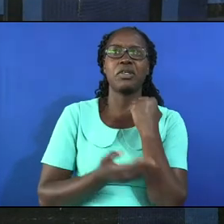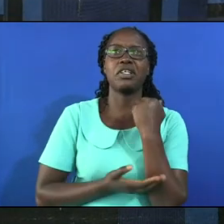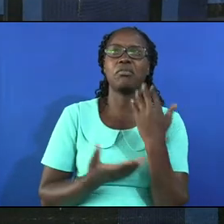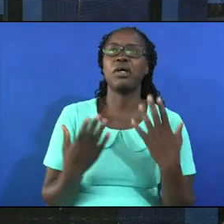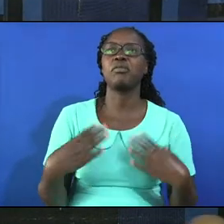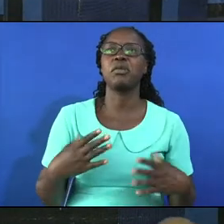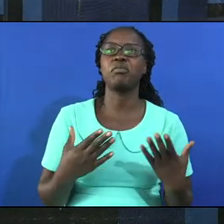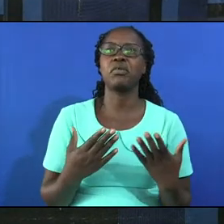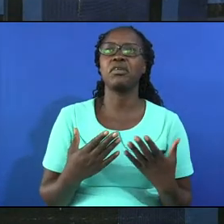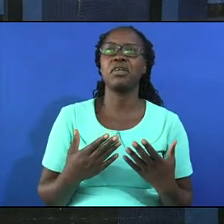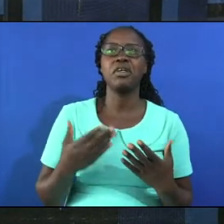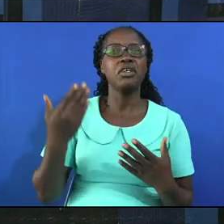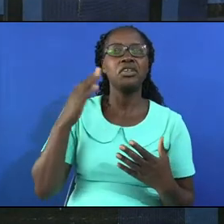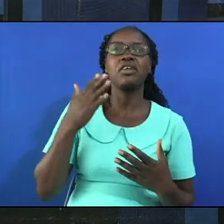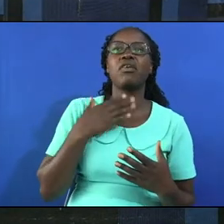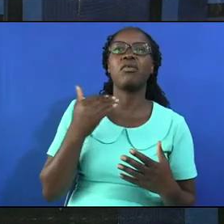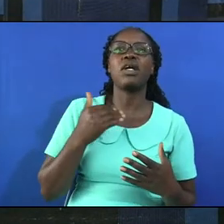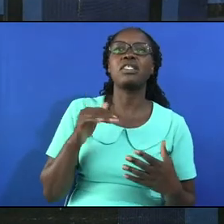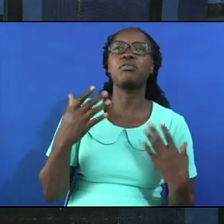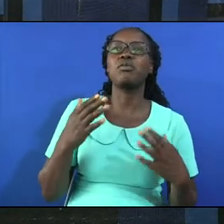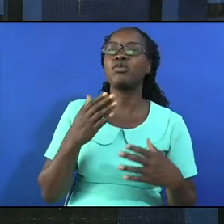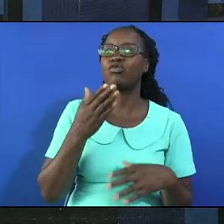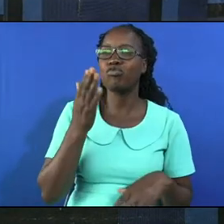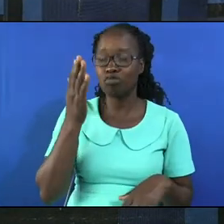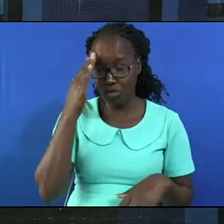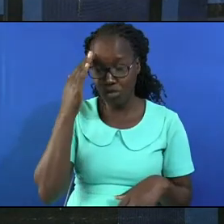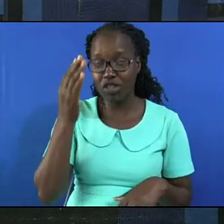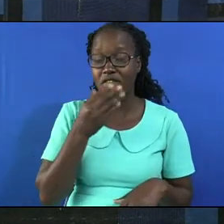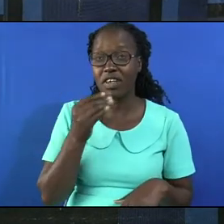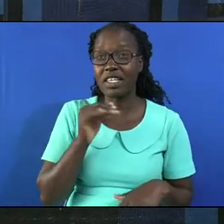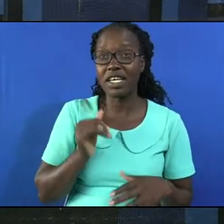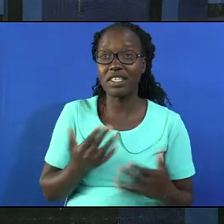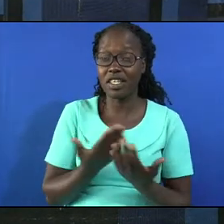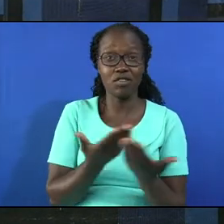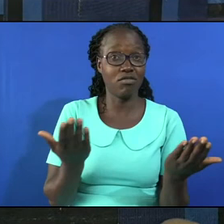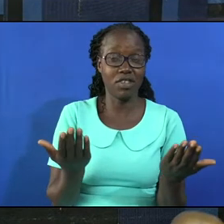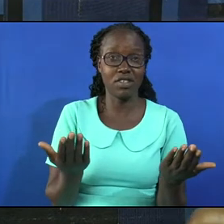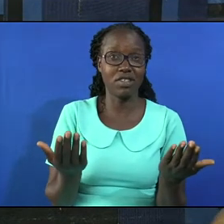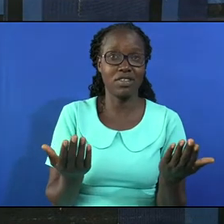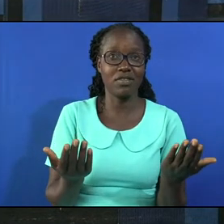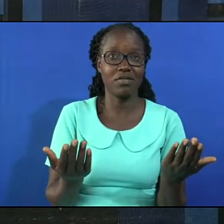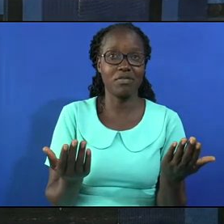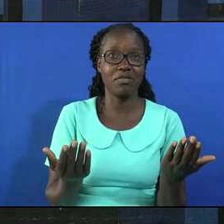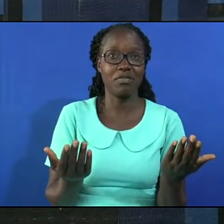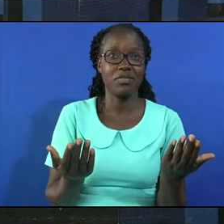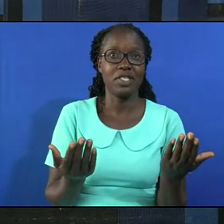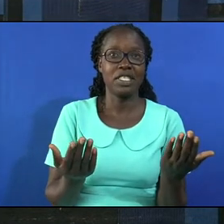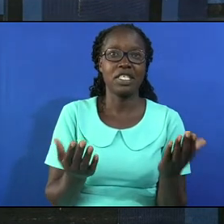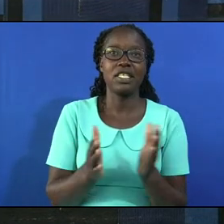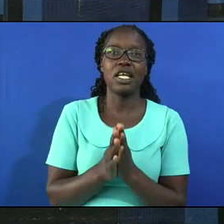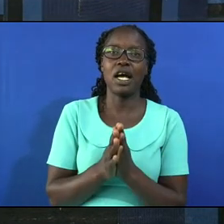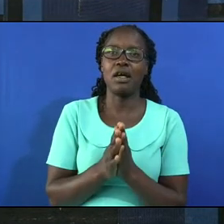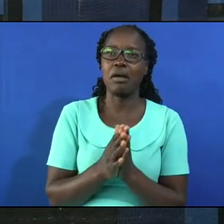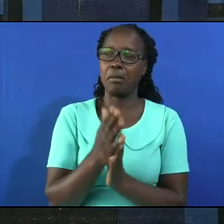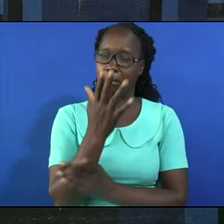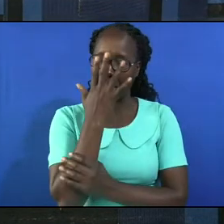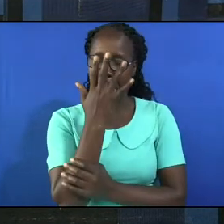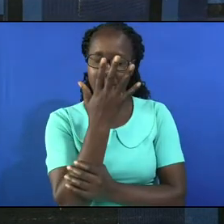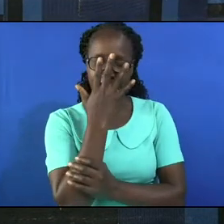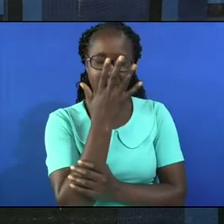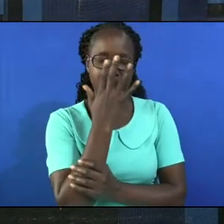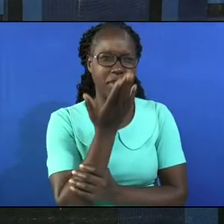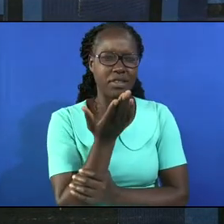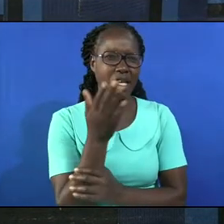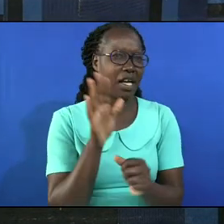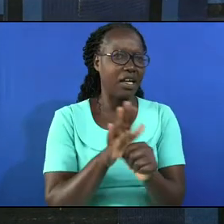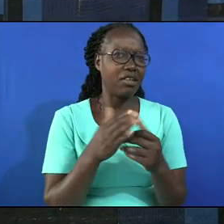by people. You will never want anyone to know they are father of your child. So you go around in embarrassment. Listen,